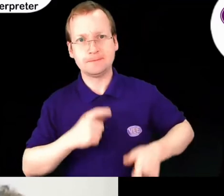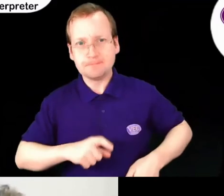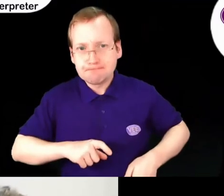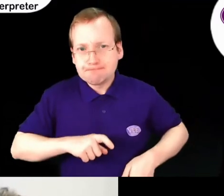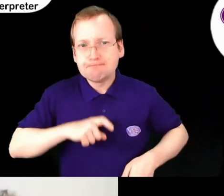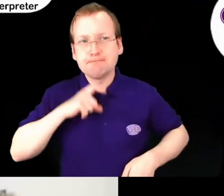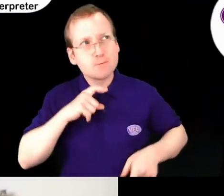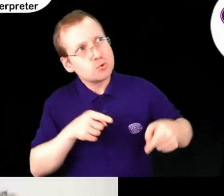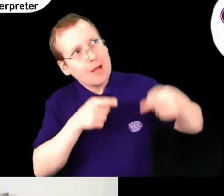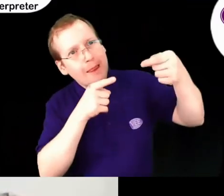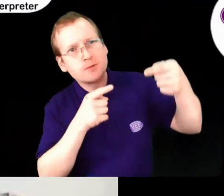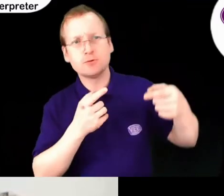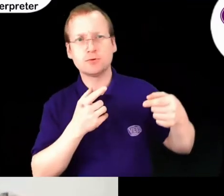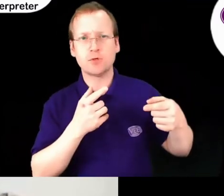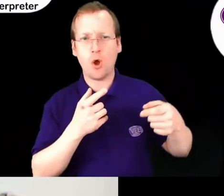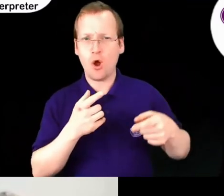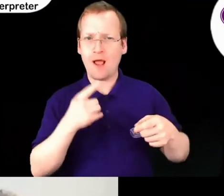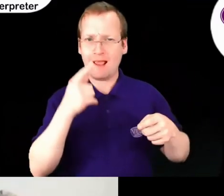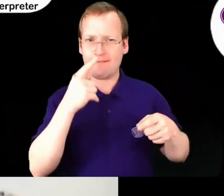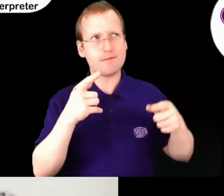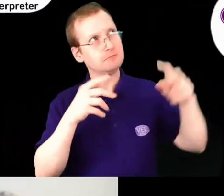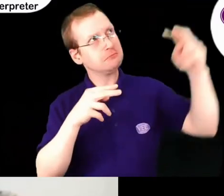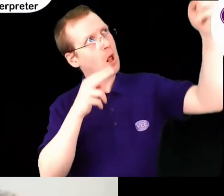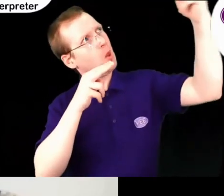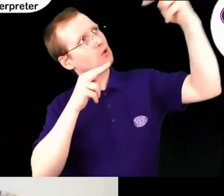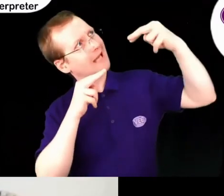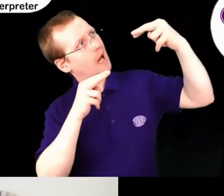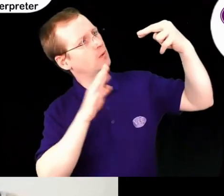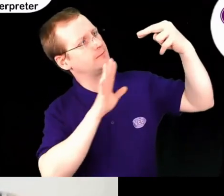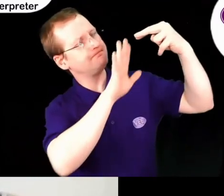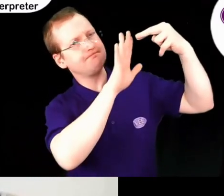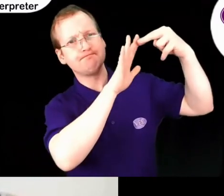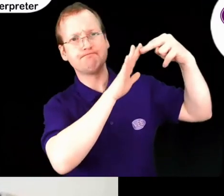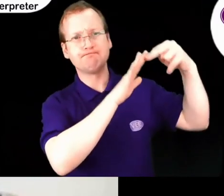look down on folk whose sexuality is different from theirs.